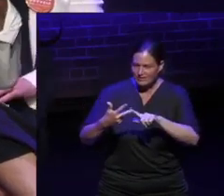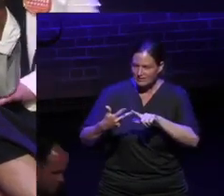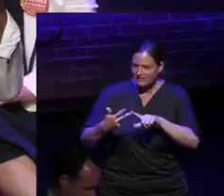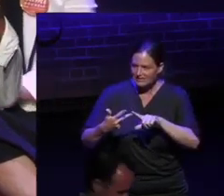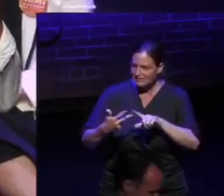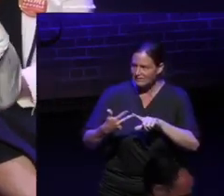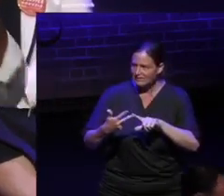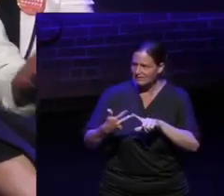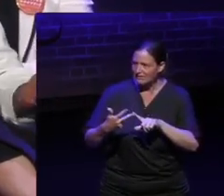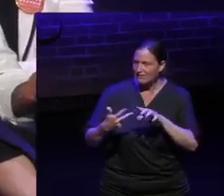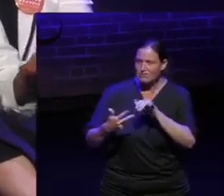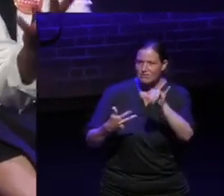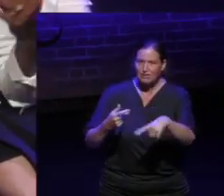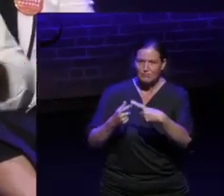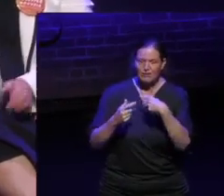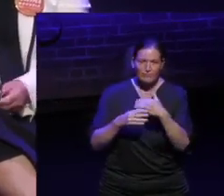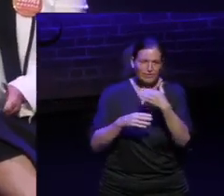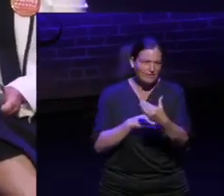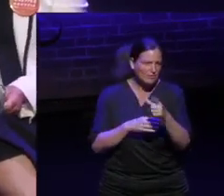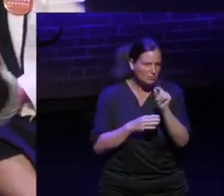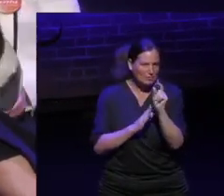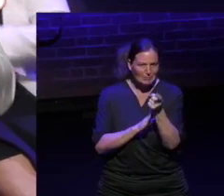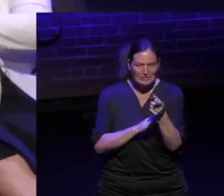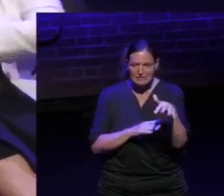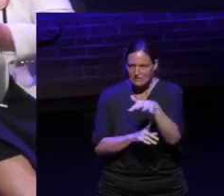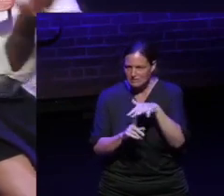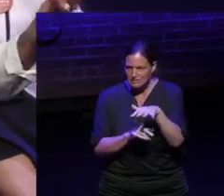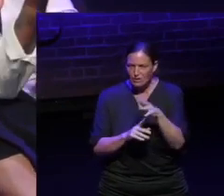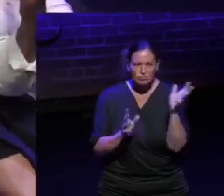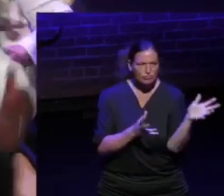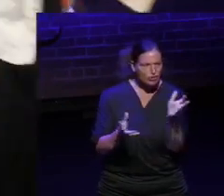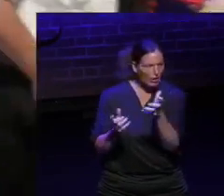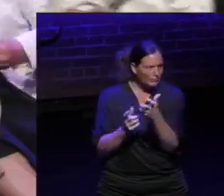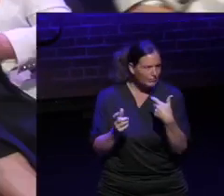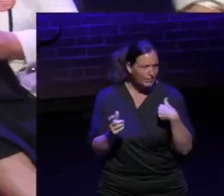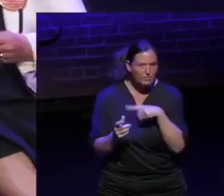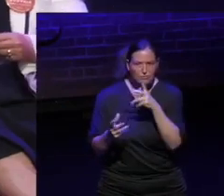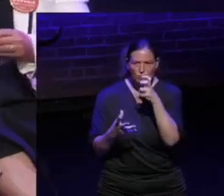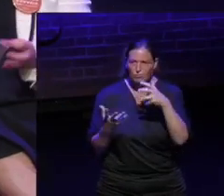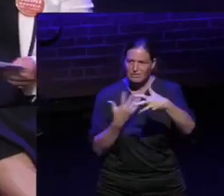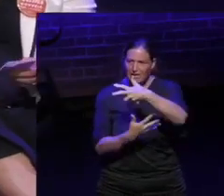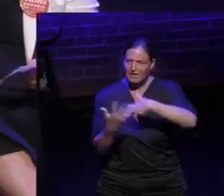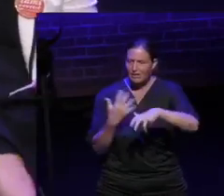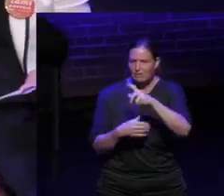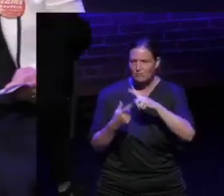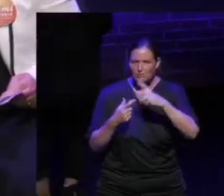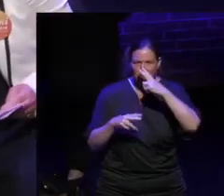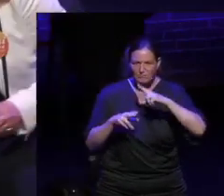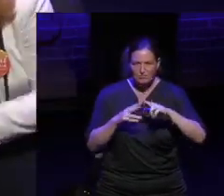we ask that you stick around for the next 20 or so minutes and chat with us and whoever, you know, wants to hang out and really talk about art